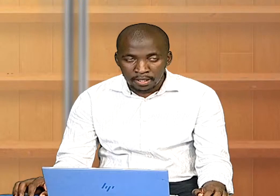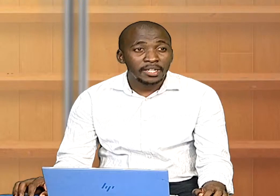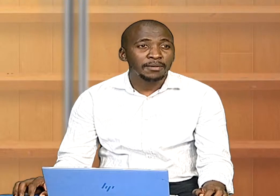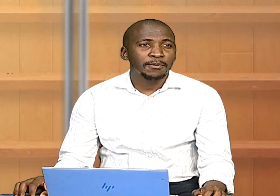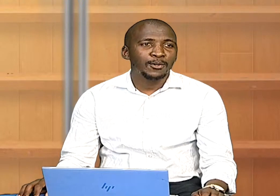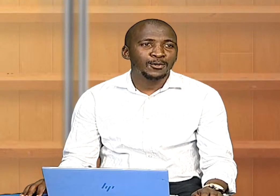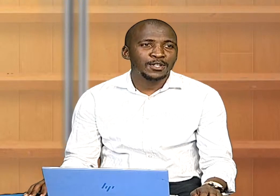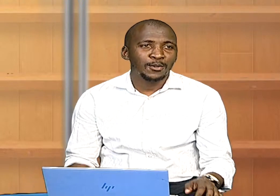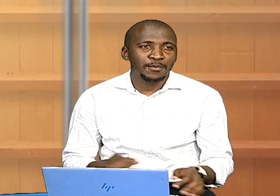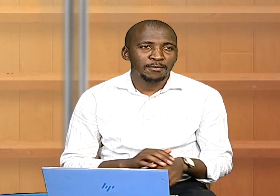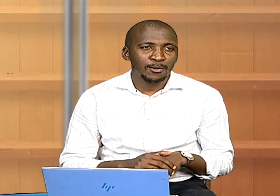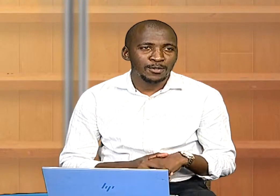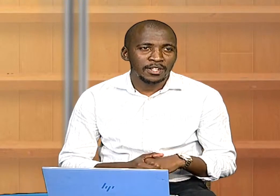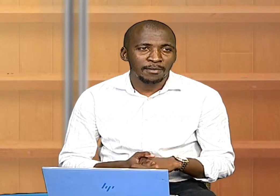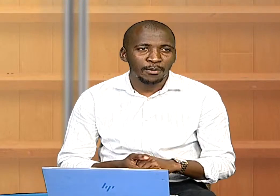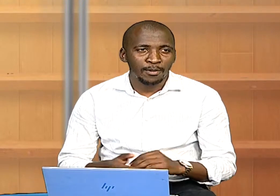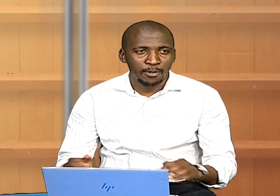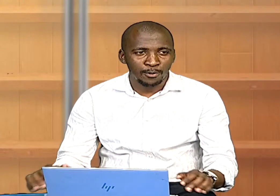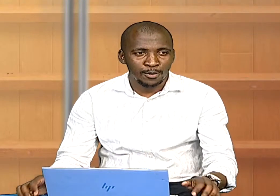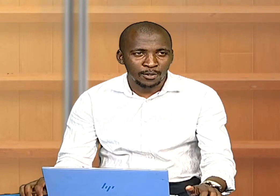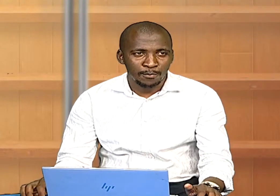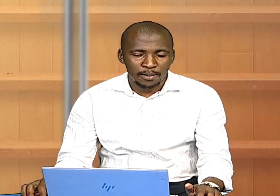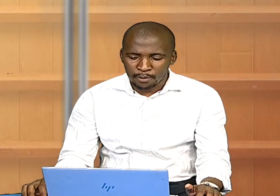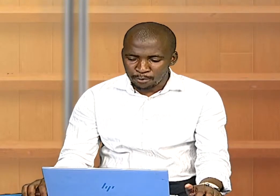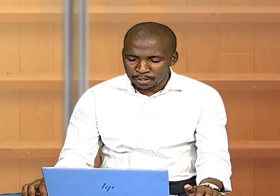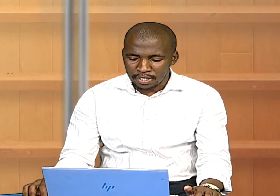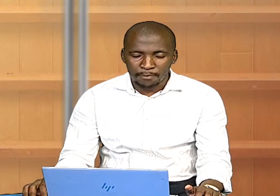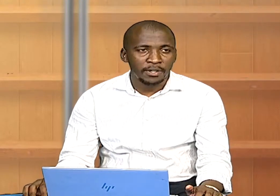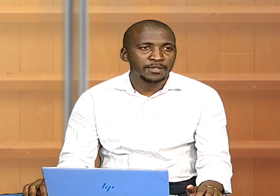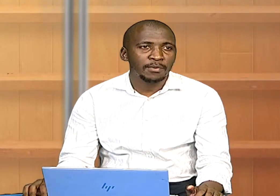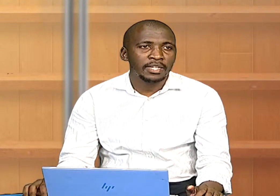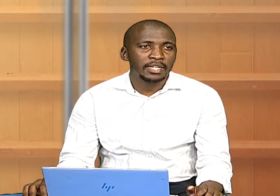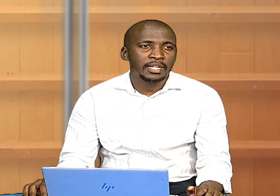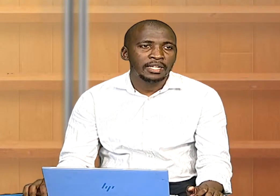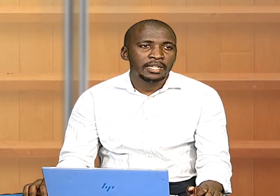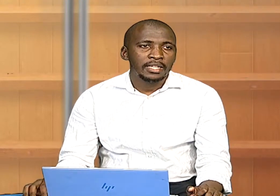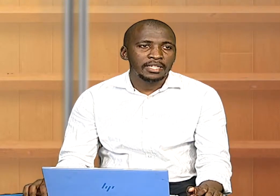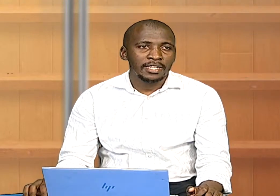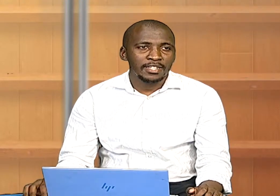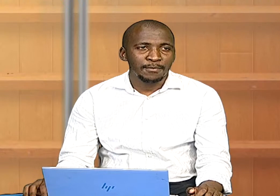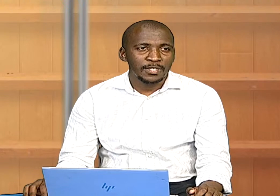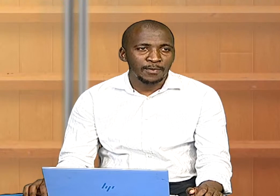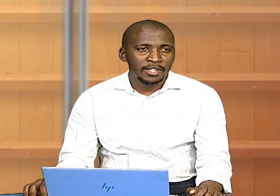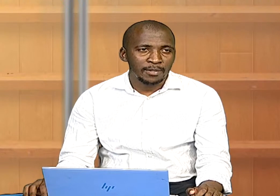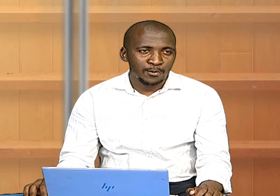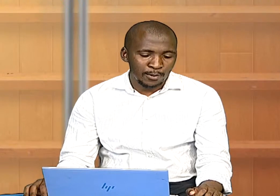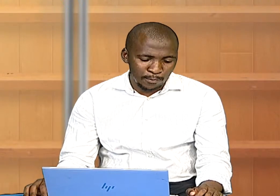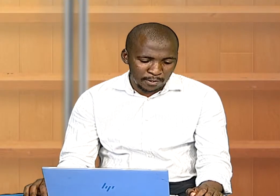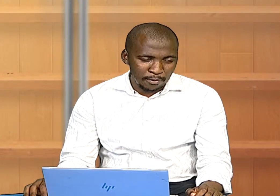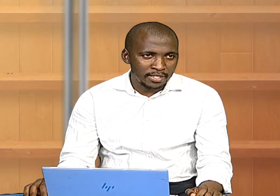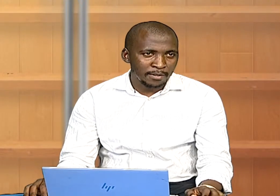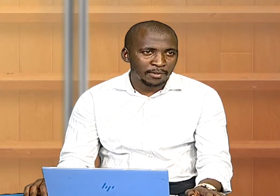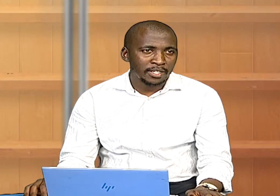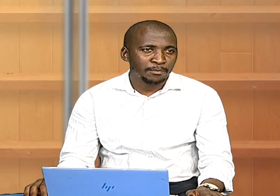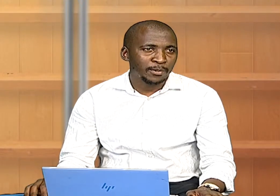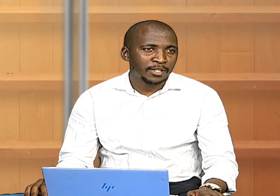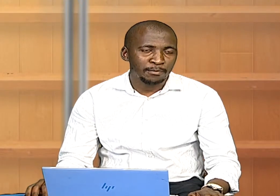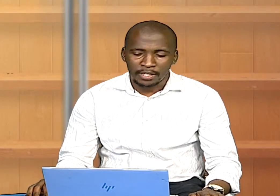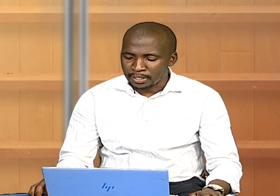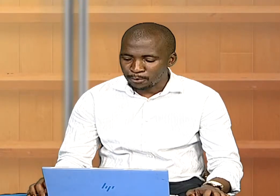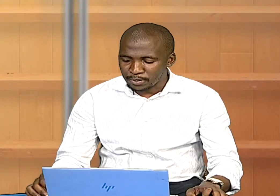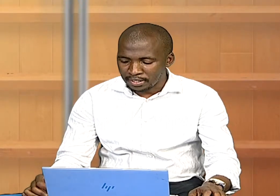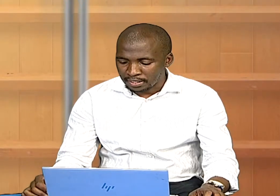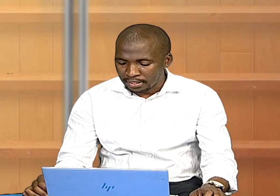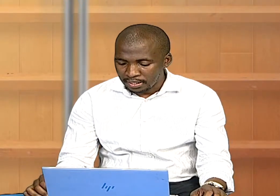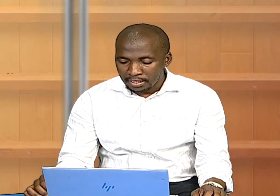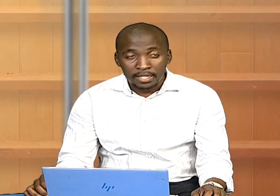Nokwazi. Mina bamalokotha ngilomnyama ngilosenhlambelweni malokotha ngilomnyama ngilonjengenyama yesibanda. Ingane inyama yesibanda ke mswazi omnyama kayisamnandi kuphekweni